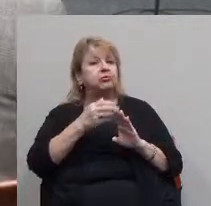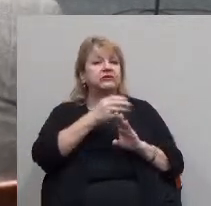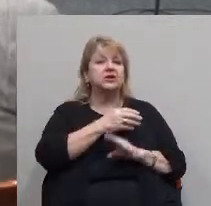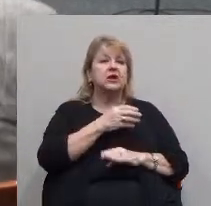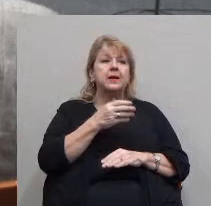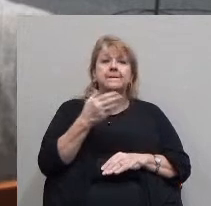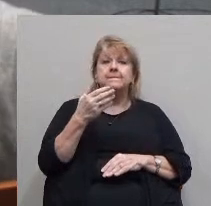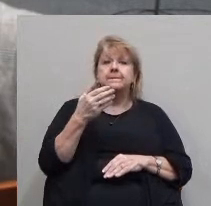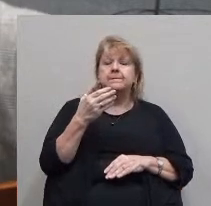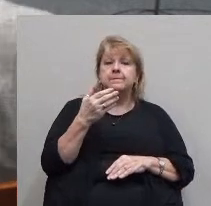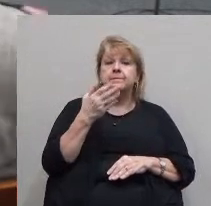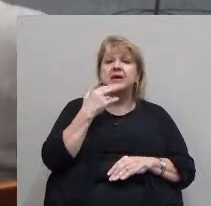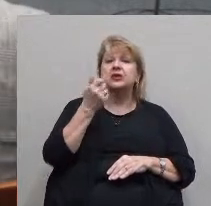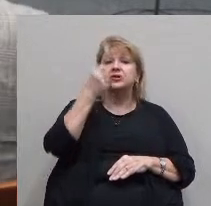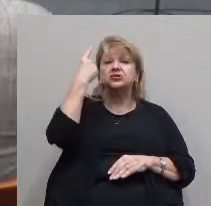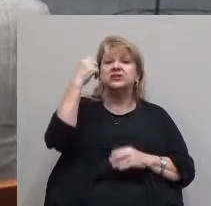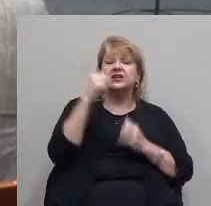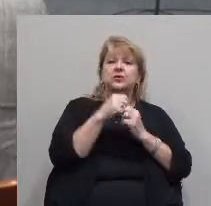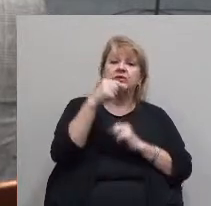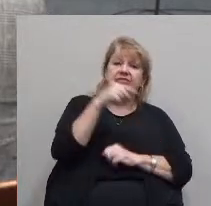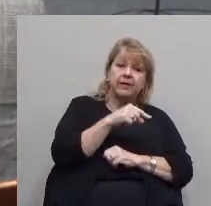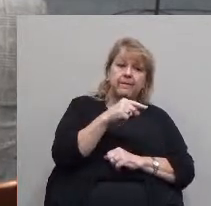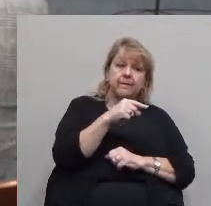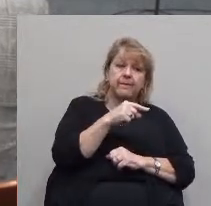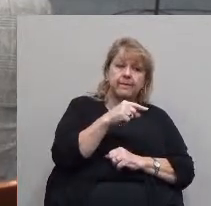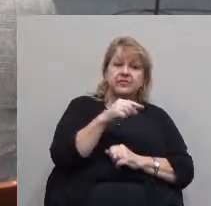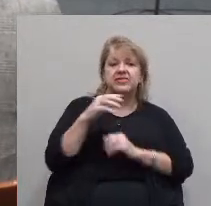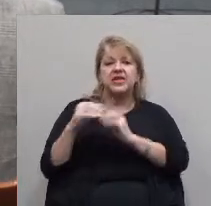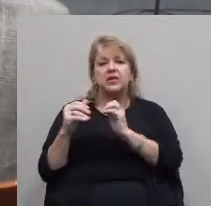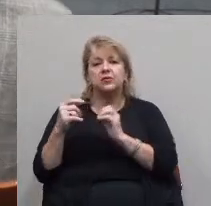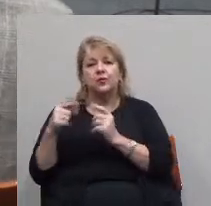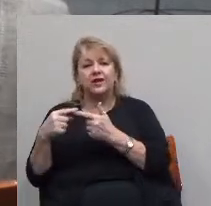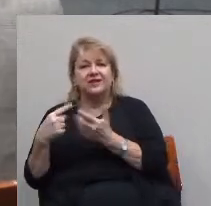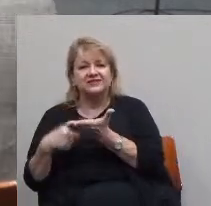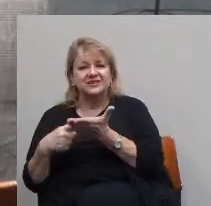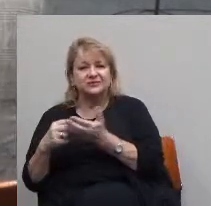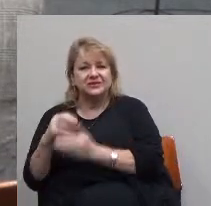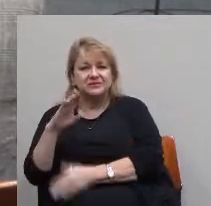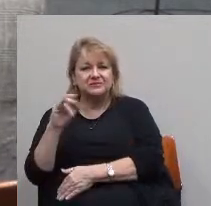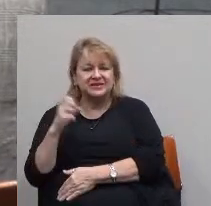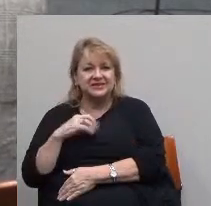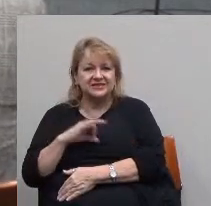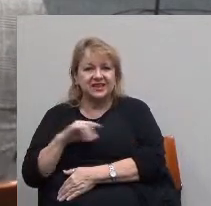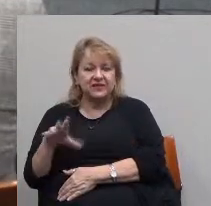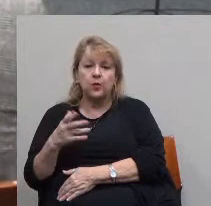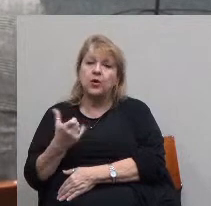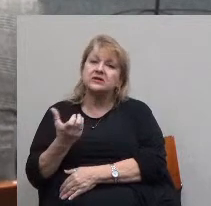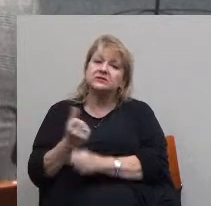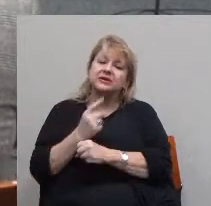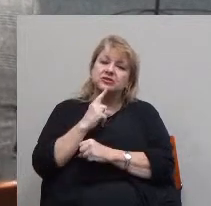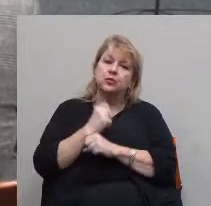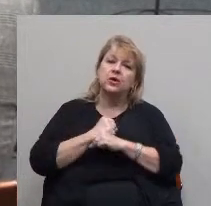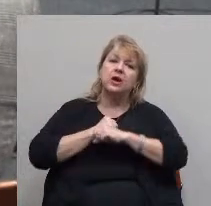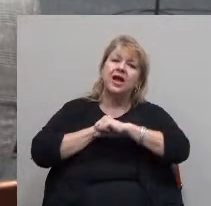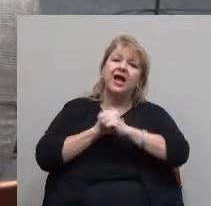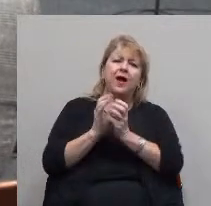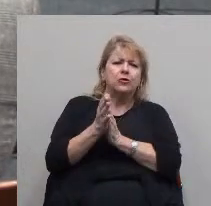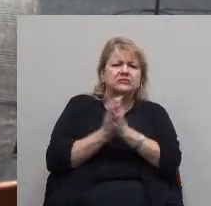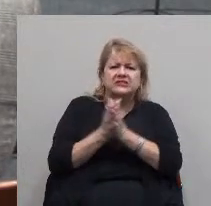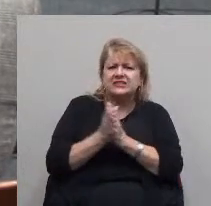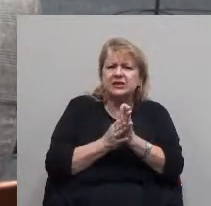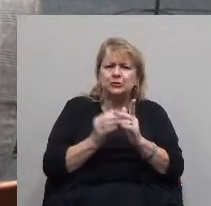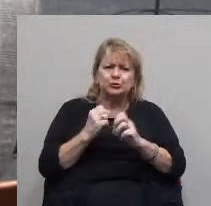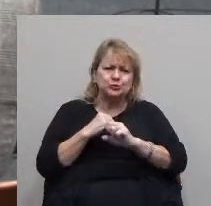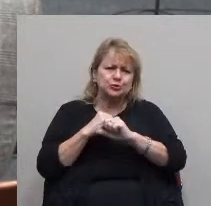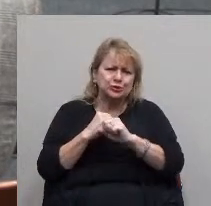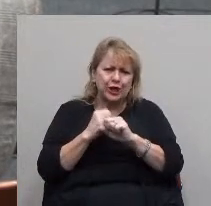our BESE staff on it. So I just want to make sure that in our zeal to protect children, I'm sure